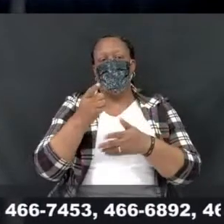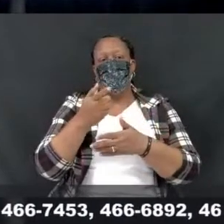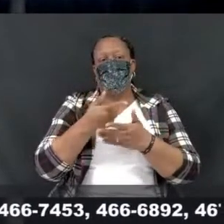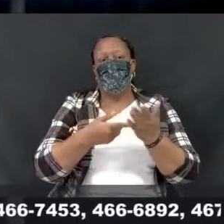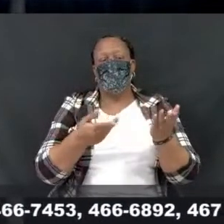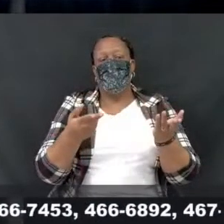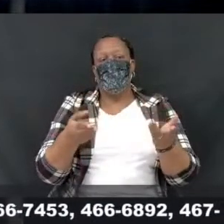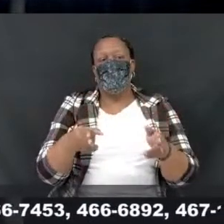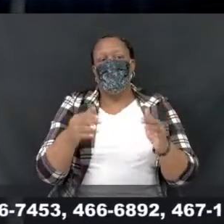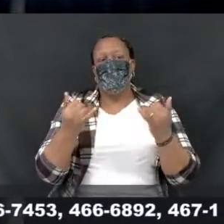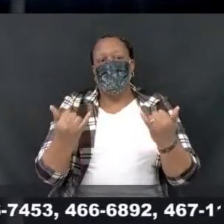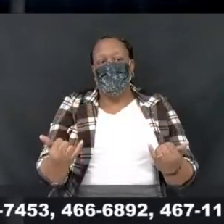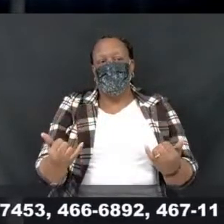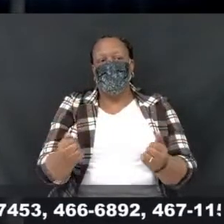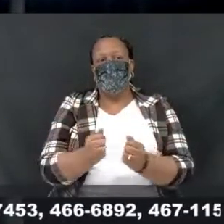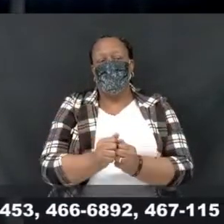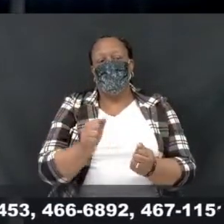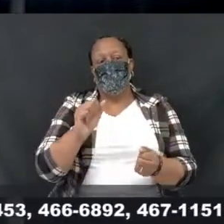COVID-19 Task Force.